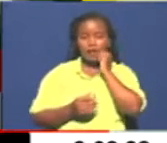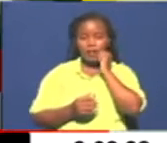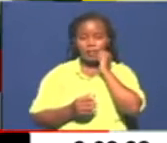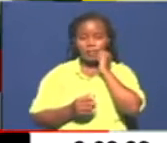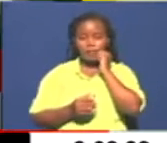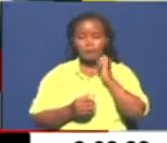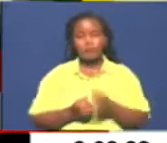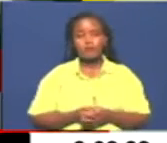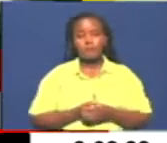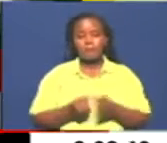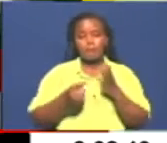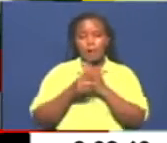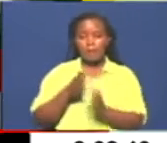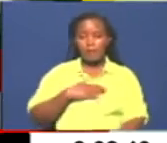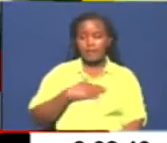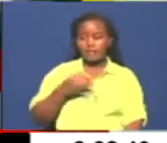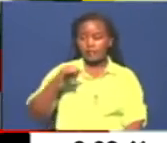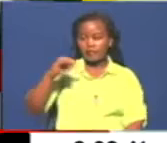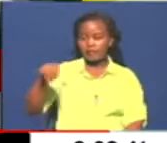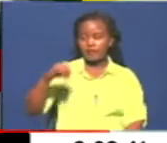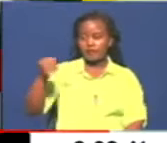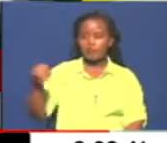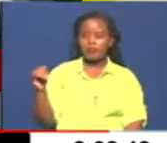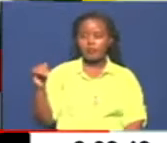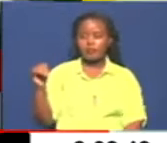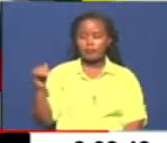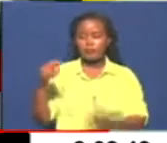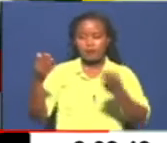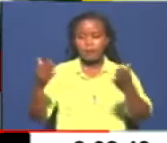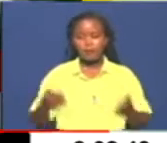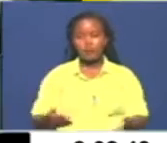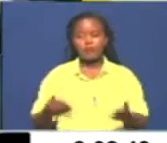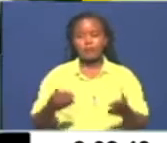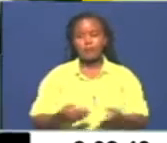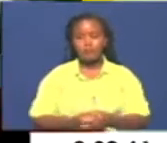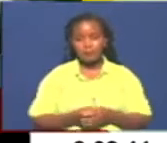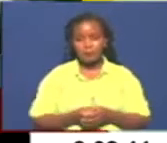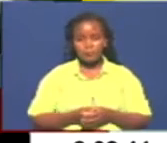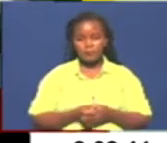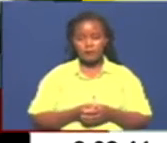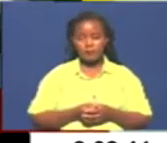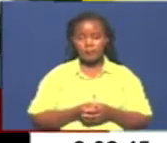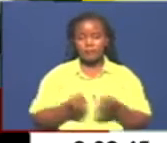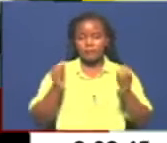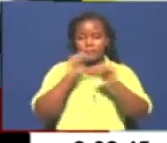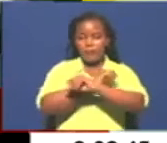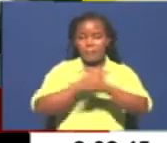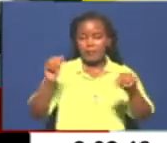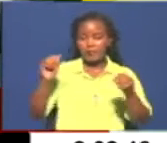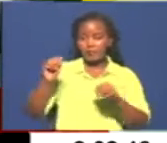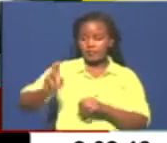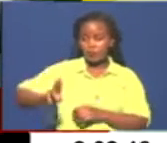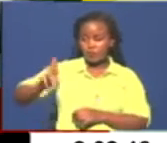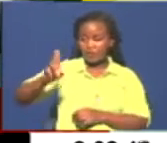Anne Esther Wangeshi, and my name is John Jacob Kyuria. Welcome to the Bulletin. Now, President Uhuru Kenyatta has directed